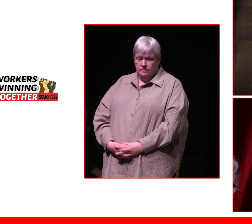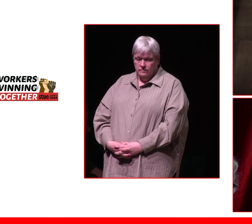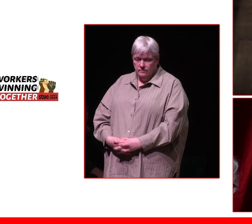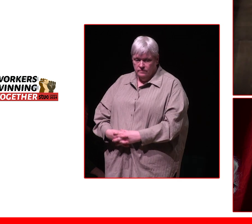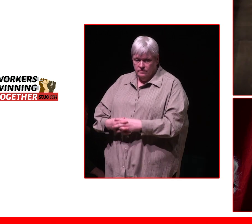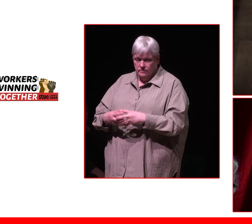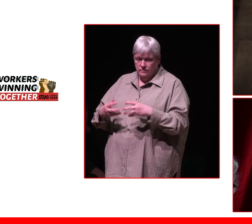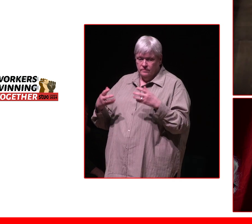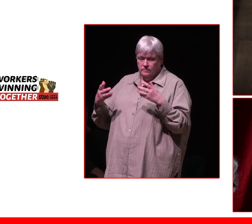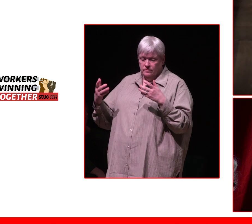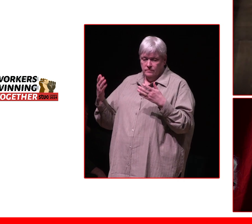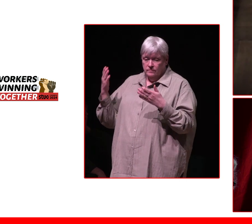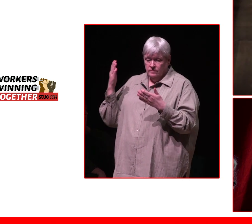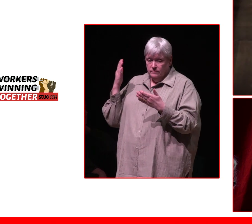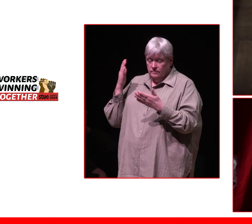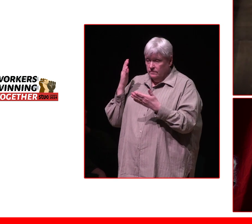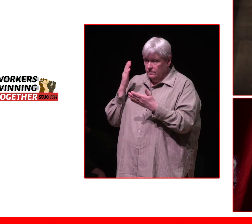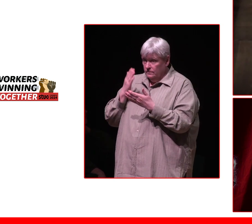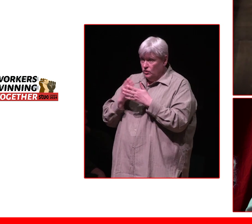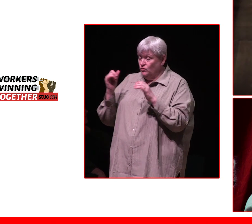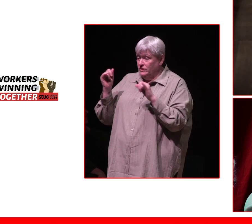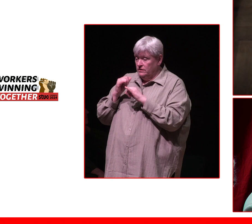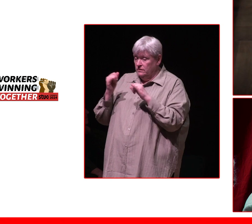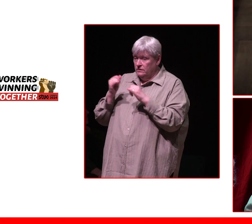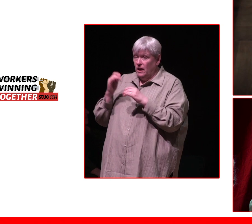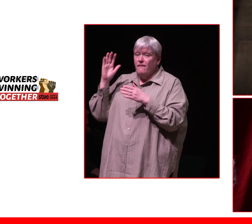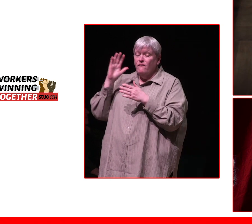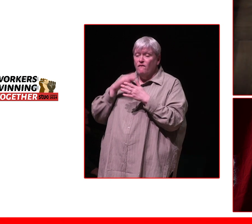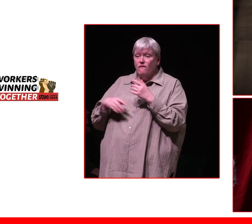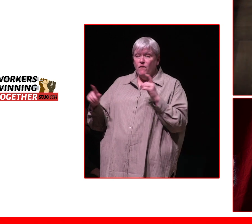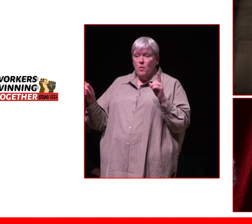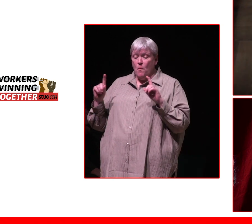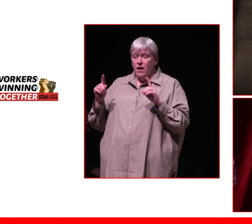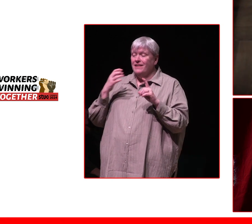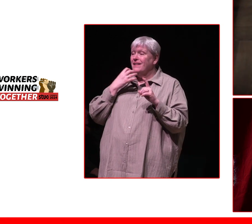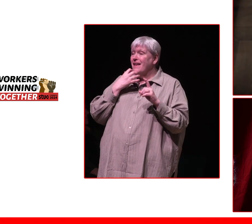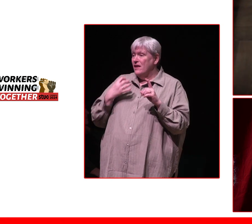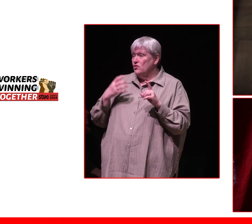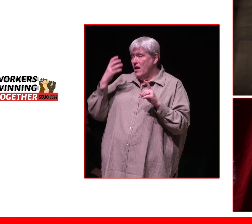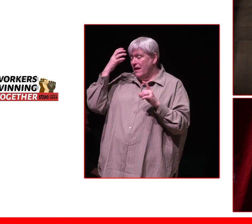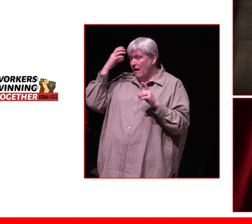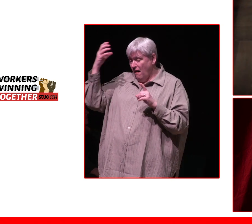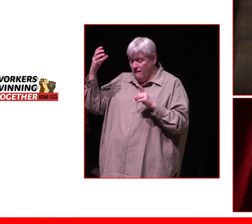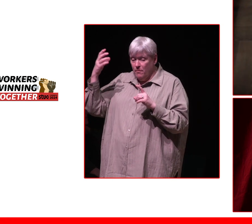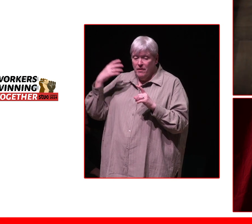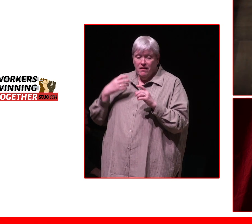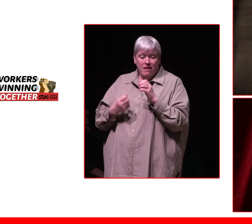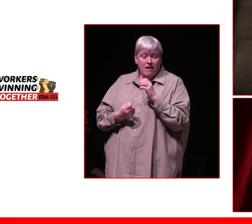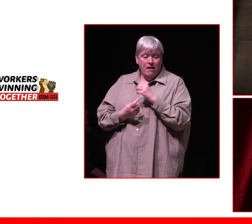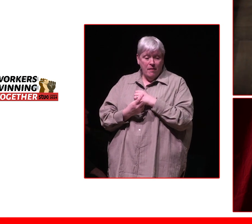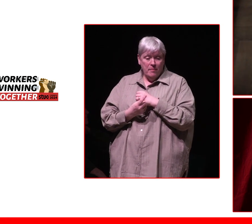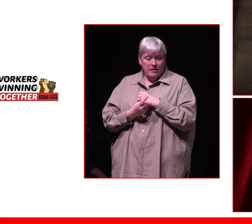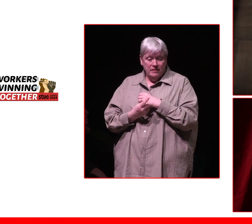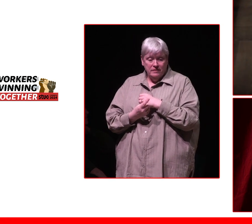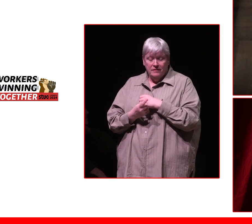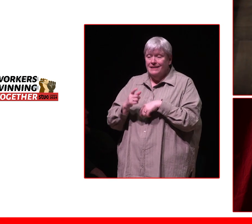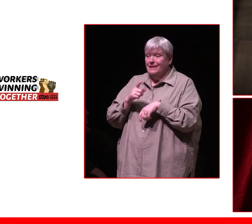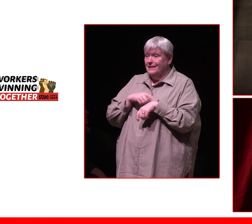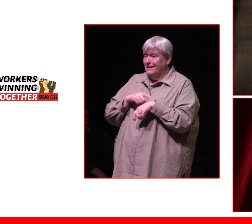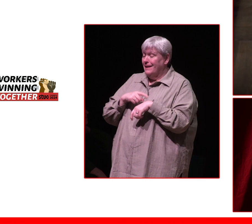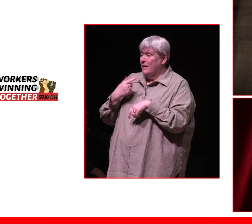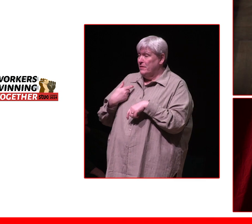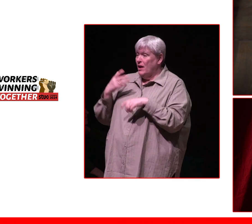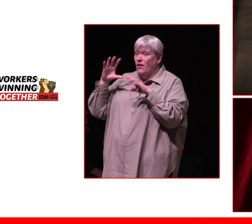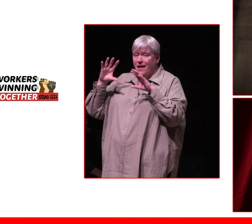Yeah. The real terror is from the Israeli government happen. It's about time to end